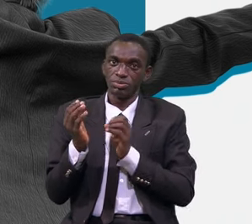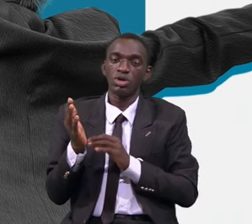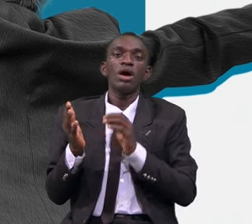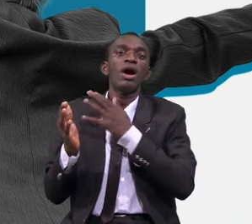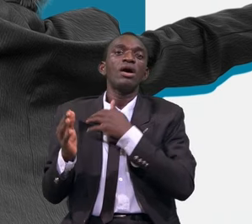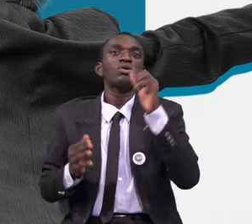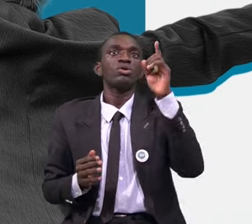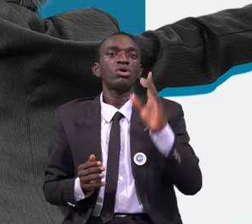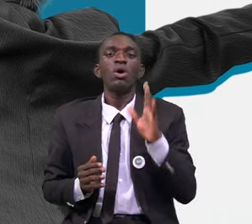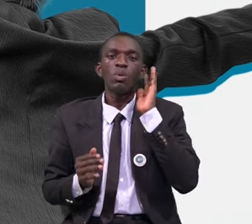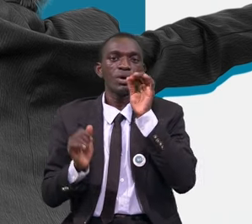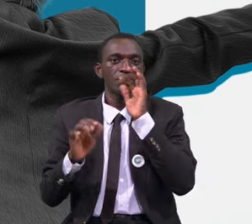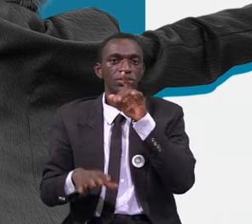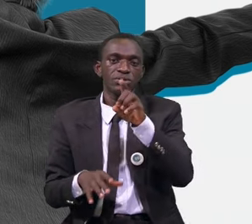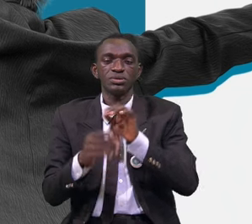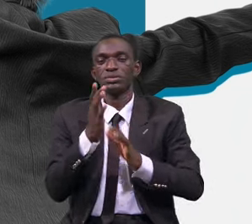nom de Jésus.